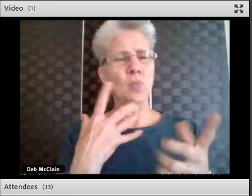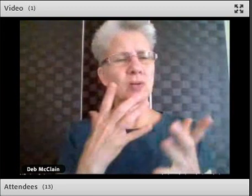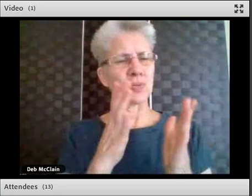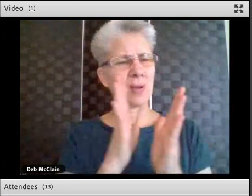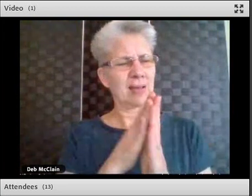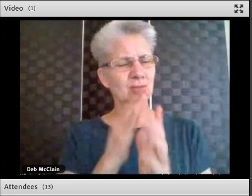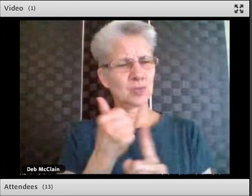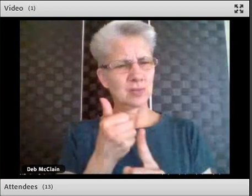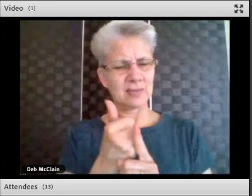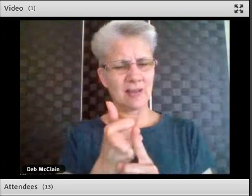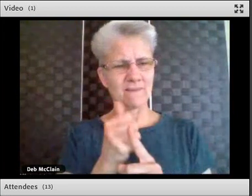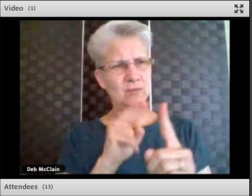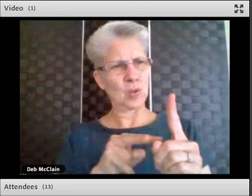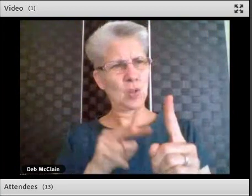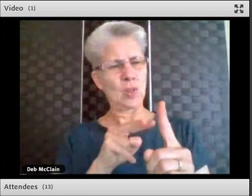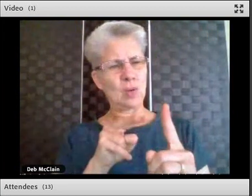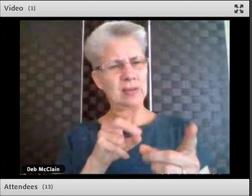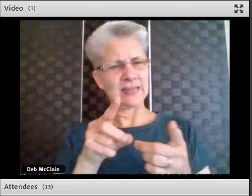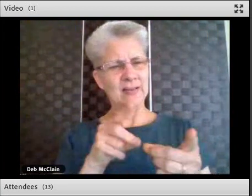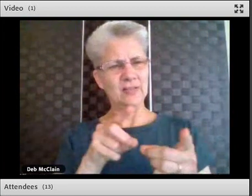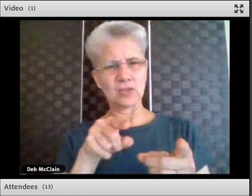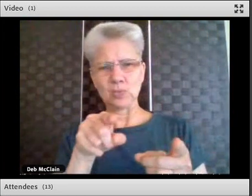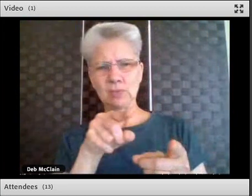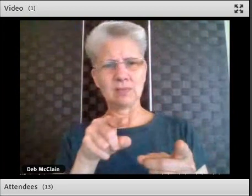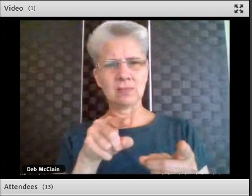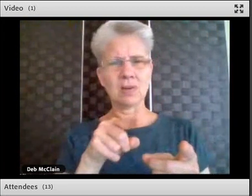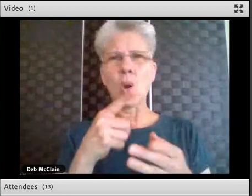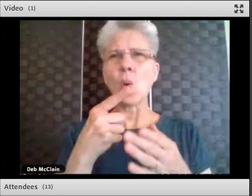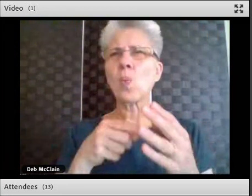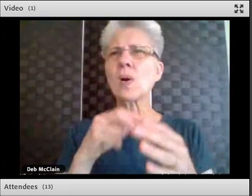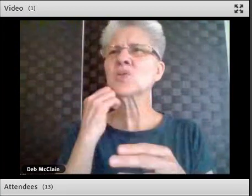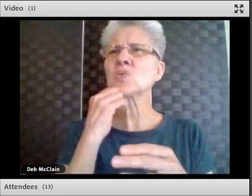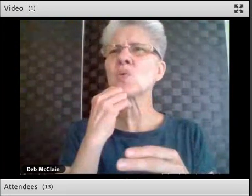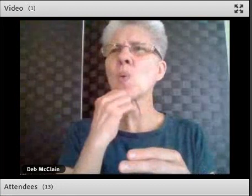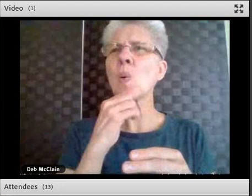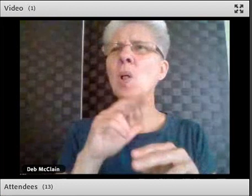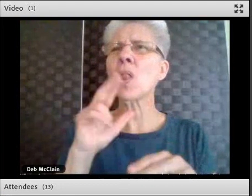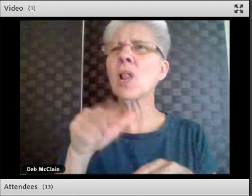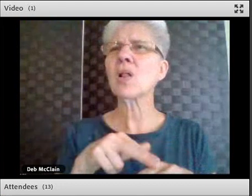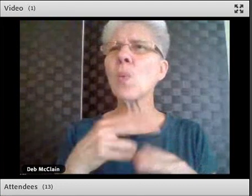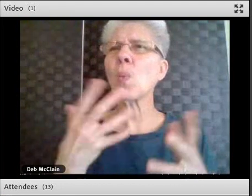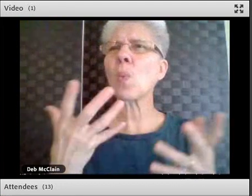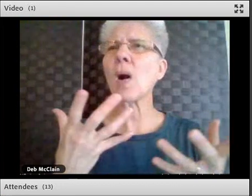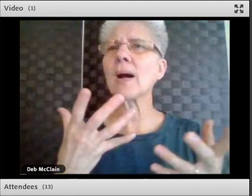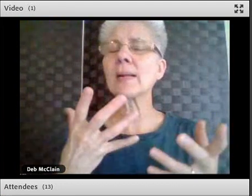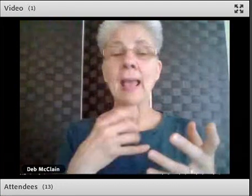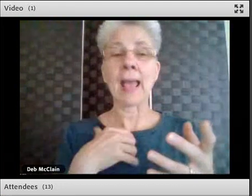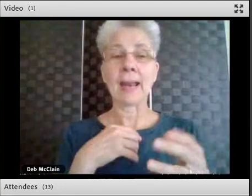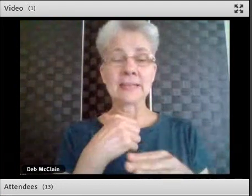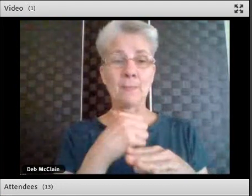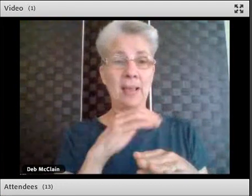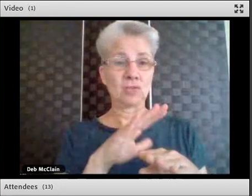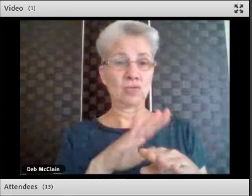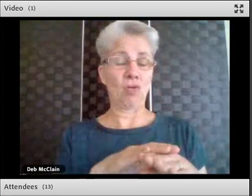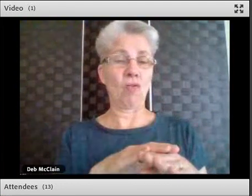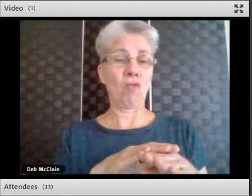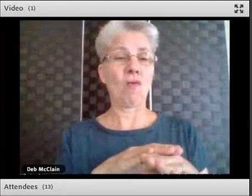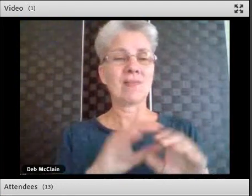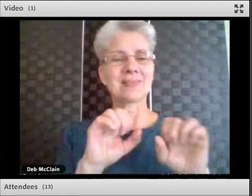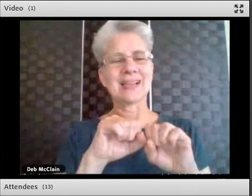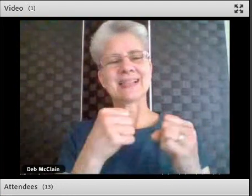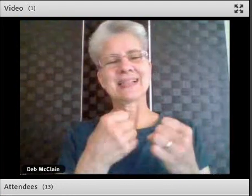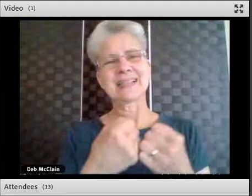ask yourself if you're looking at a definition like this is, who gets to determine what's normal? And it's based on